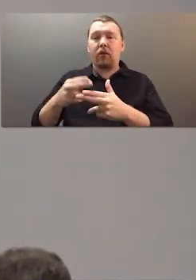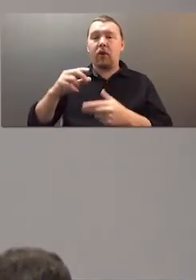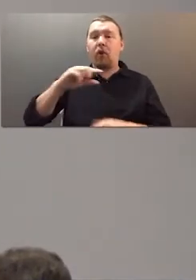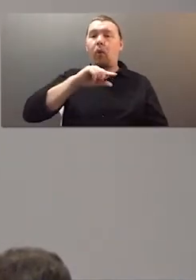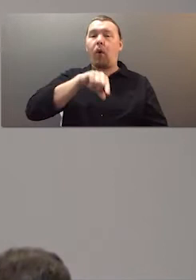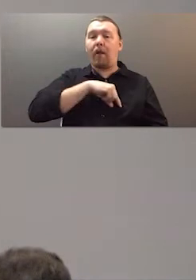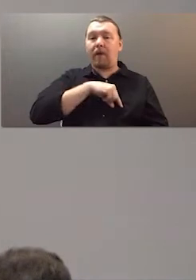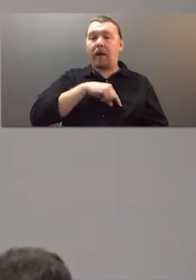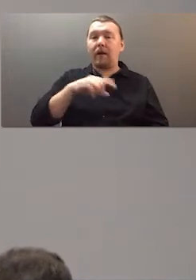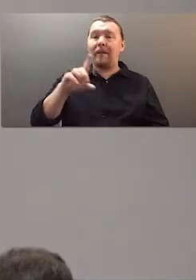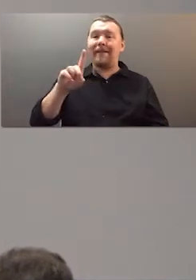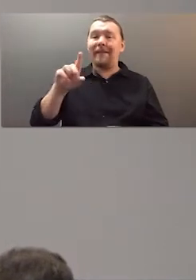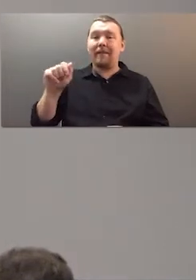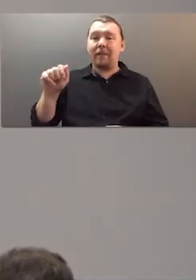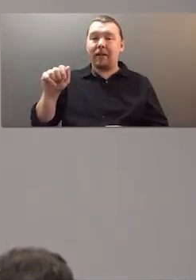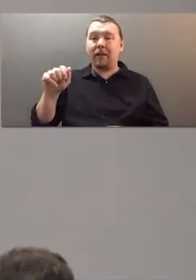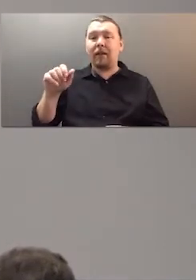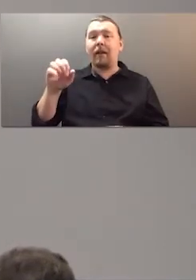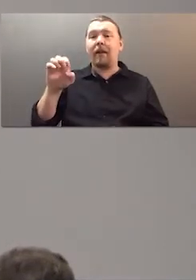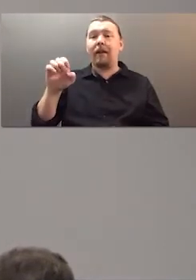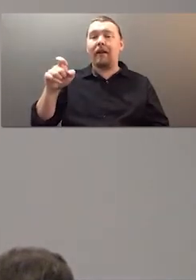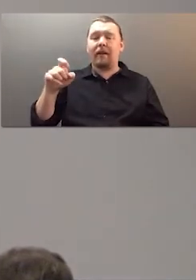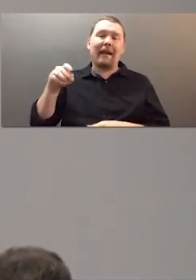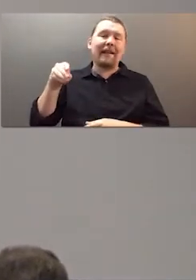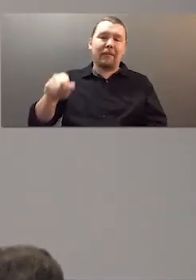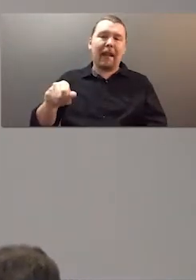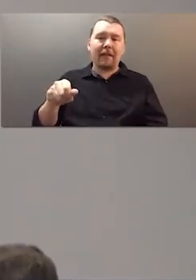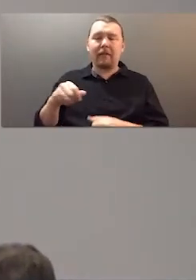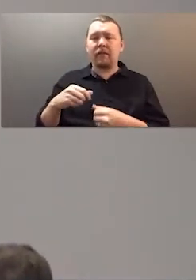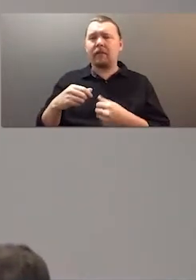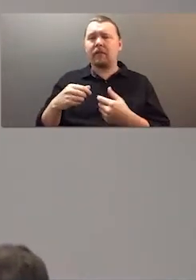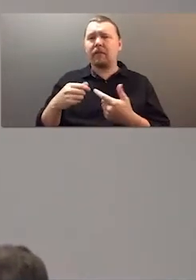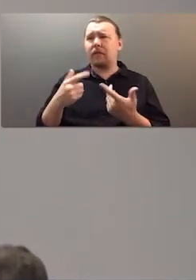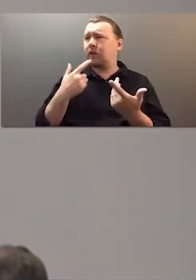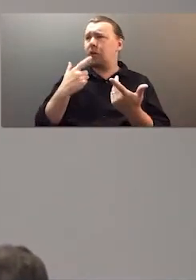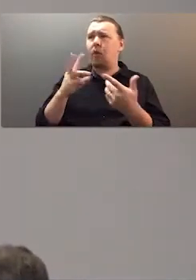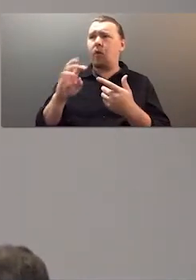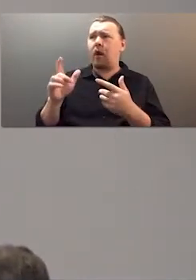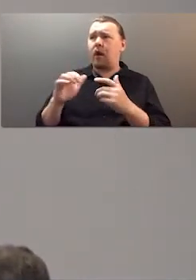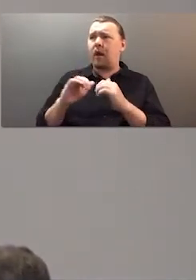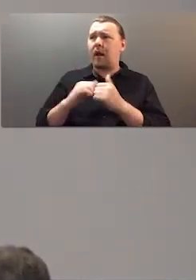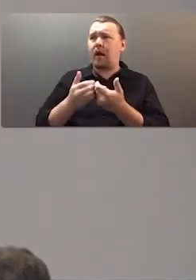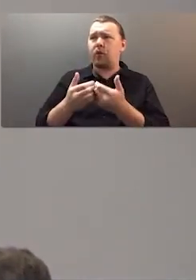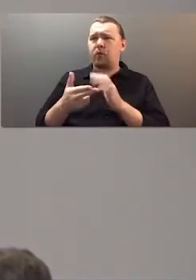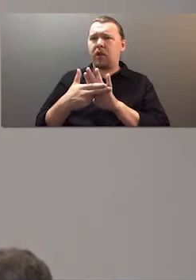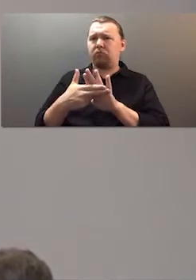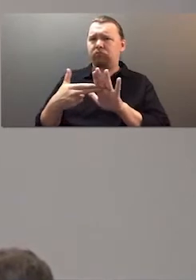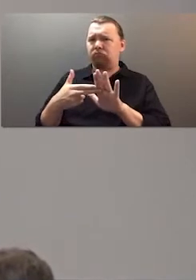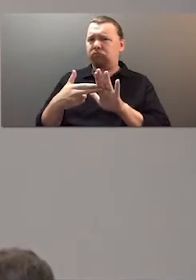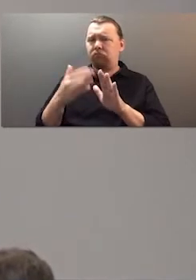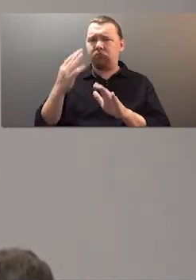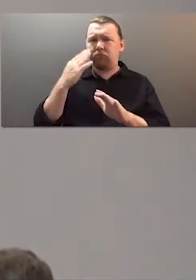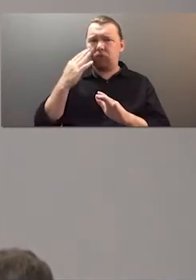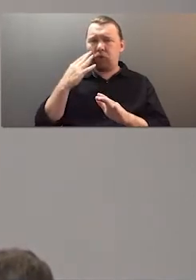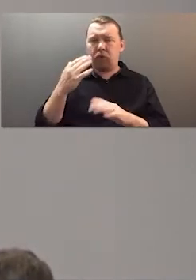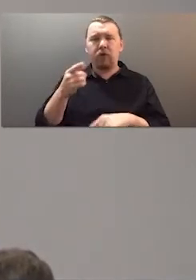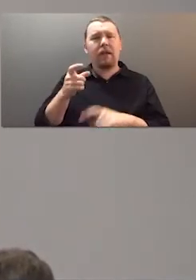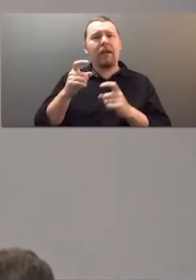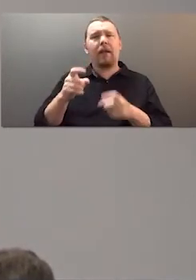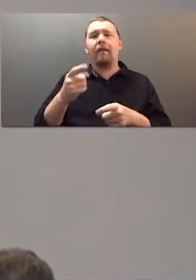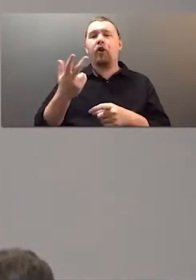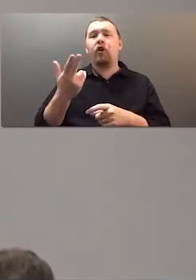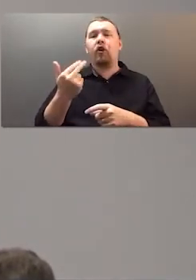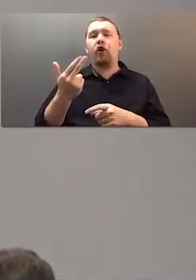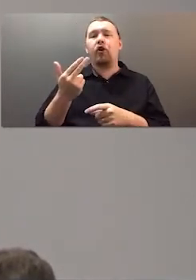a qualified disability expense. And so the Treasury says, well, how do we come up with qualified disability expense? What can we do? So they kind of